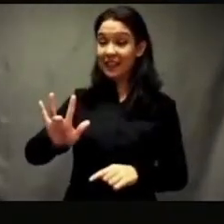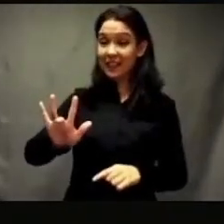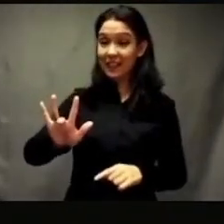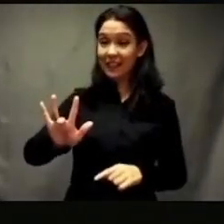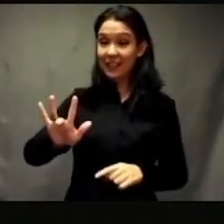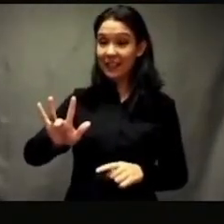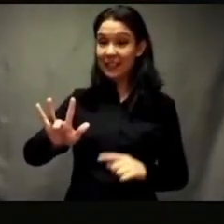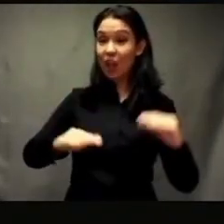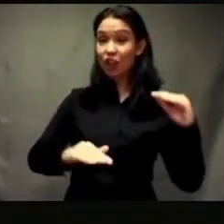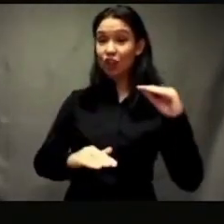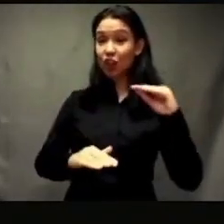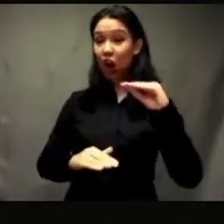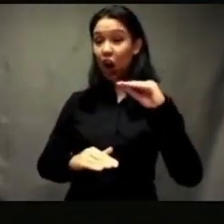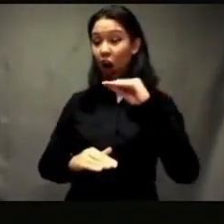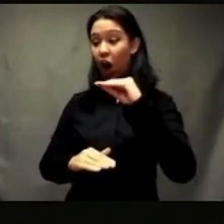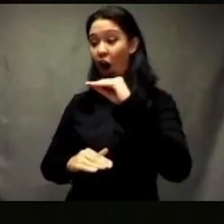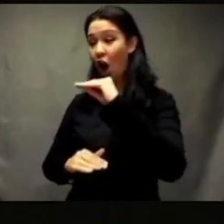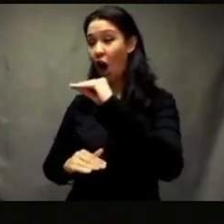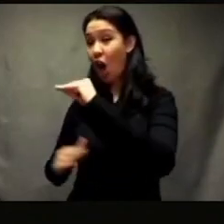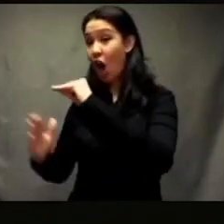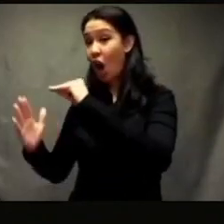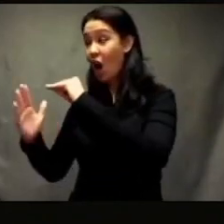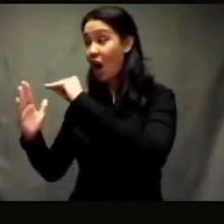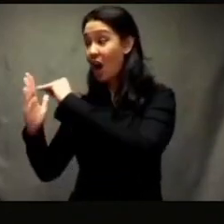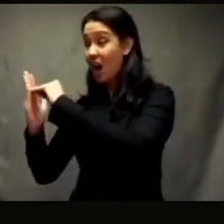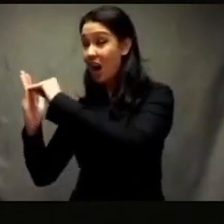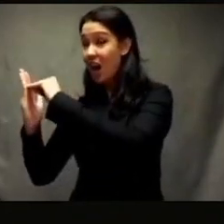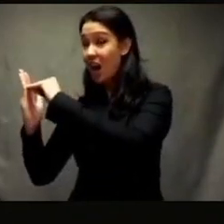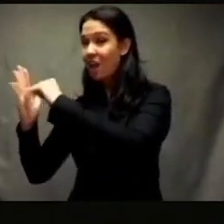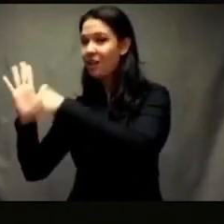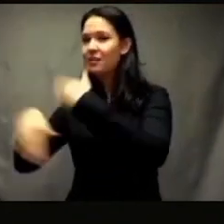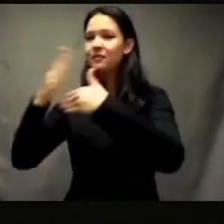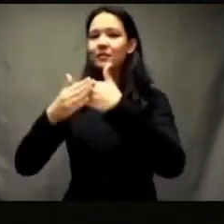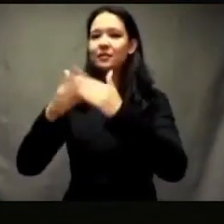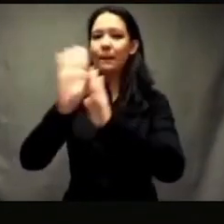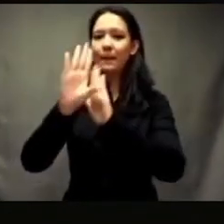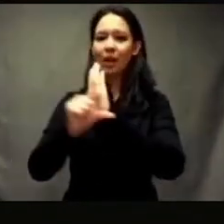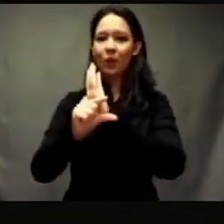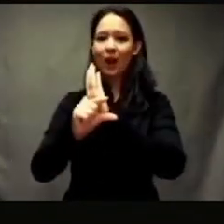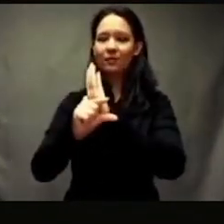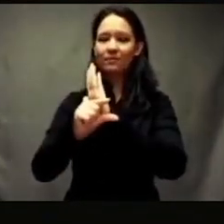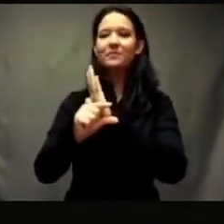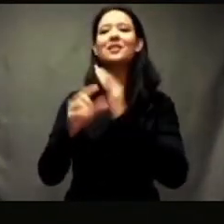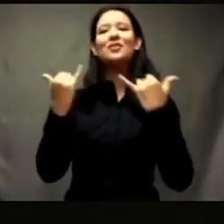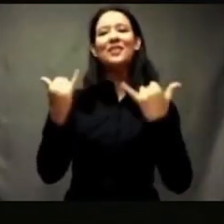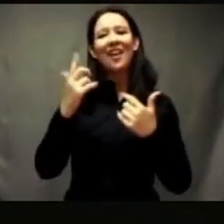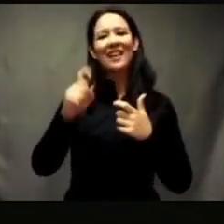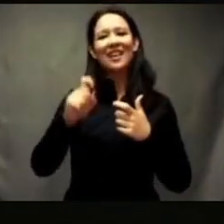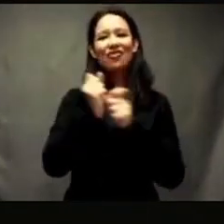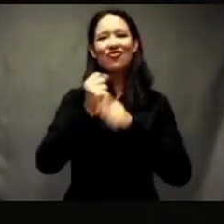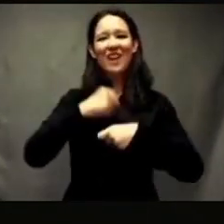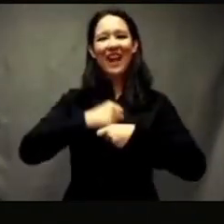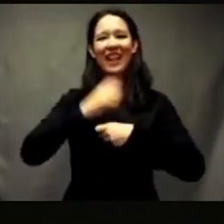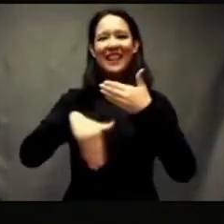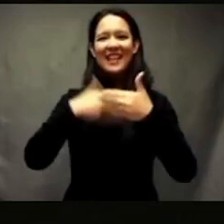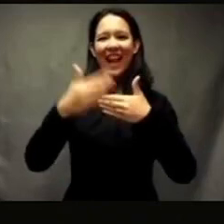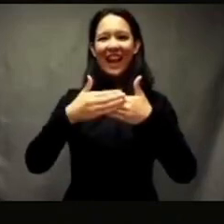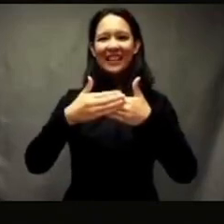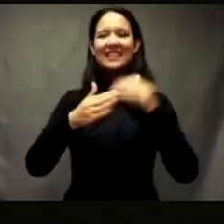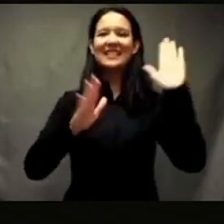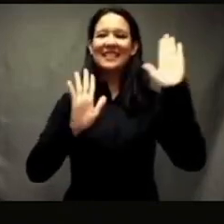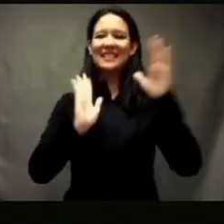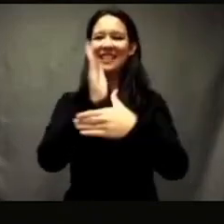then when it's touching the edge, it's going to go to the next backdrop. Okay, but now we need a next backdrop. Oh, Yeah, so